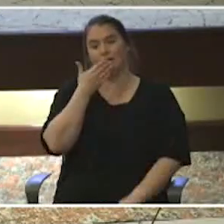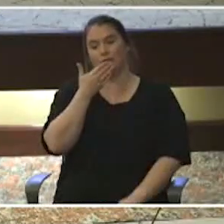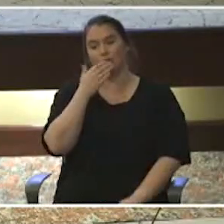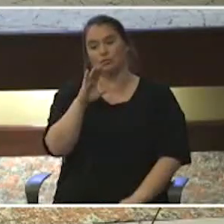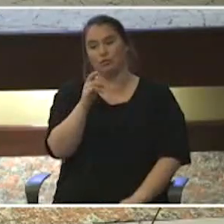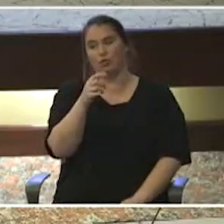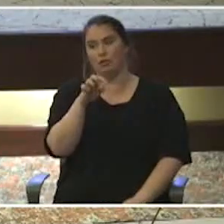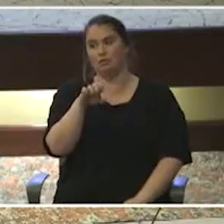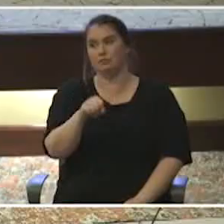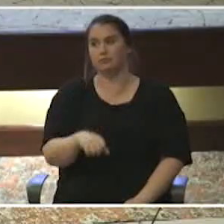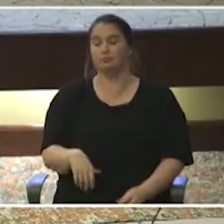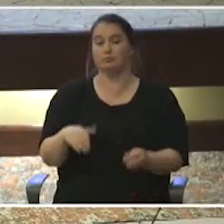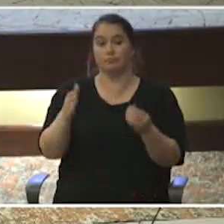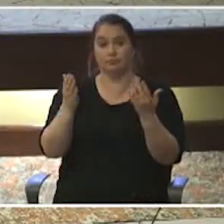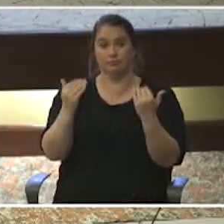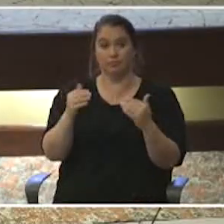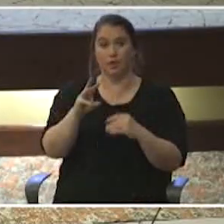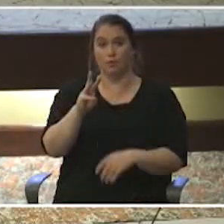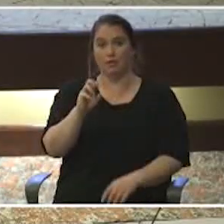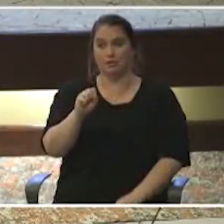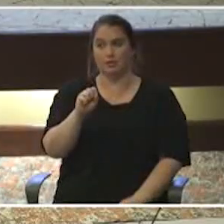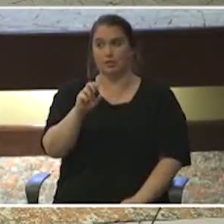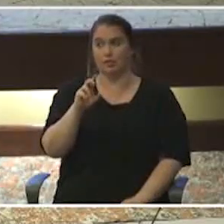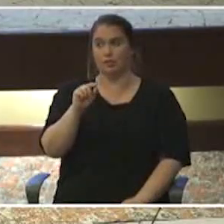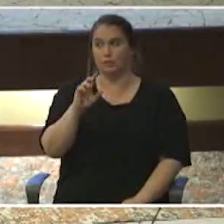The next item is work session